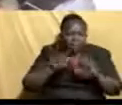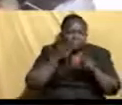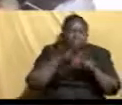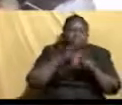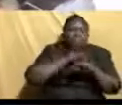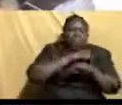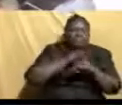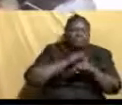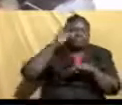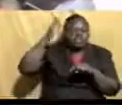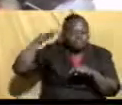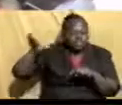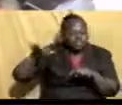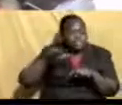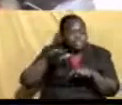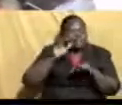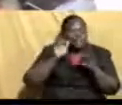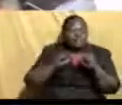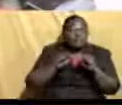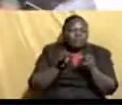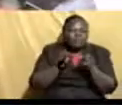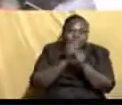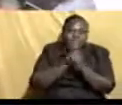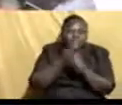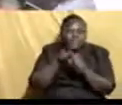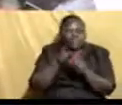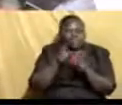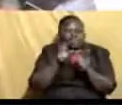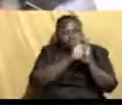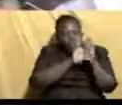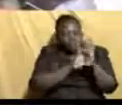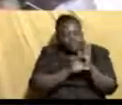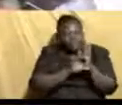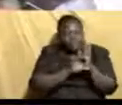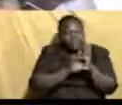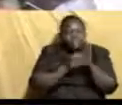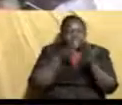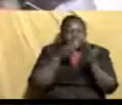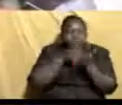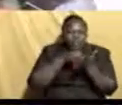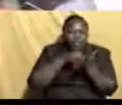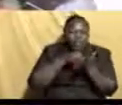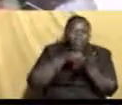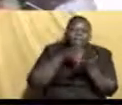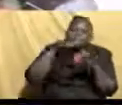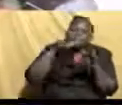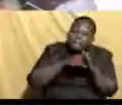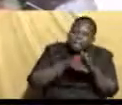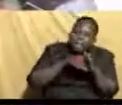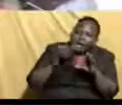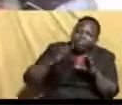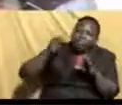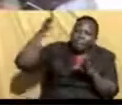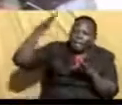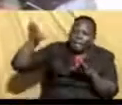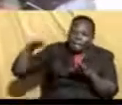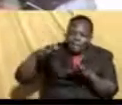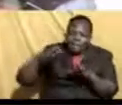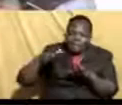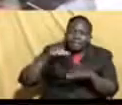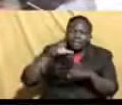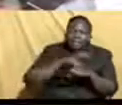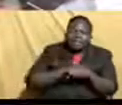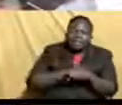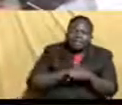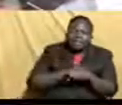only other initiative you can amend the constitution with. One, the parliamentary initiative involves members of parliament, and you will get public participation to a